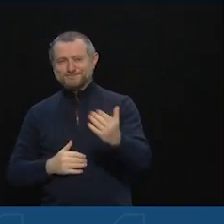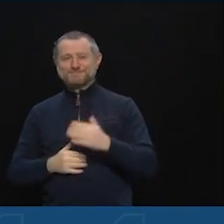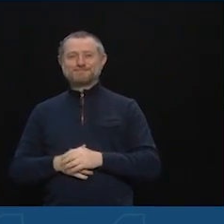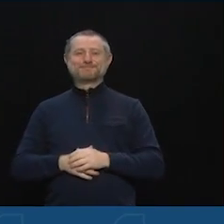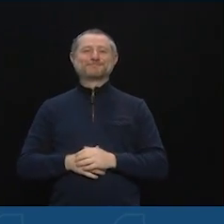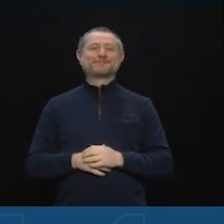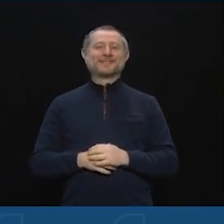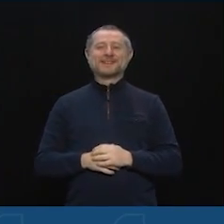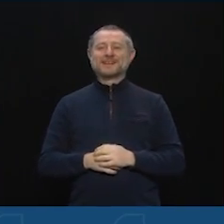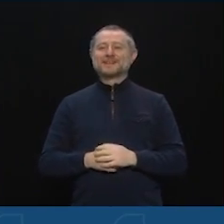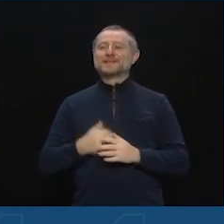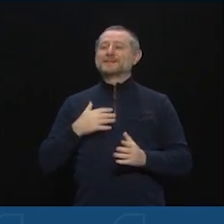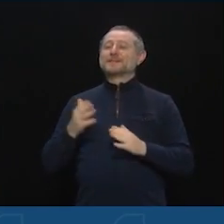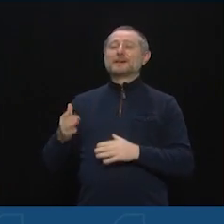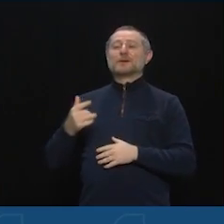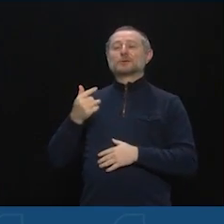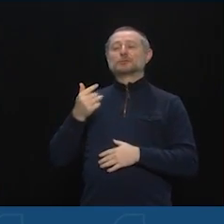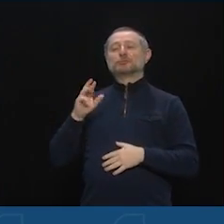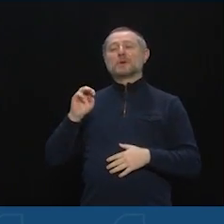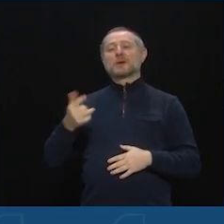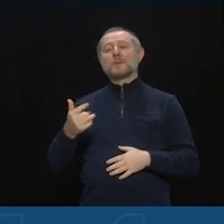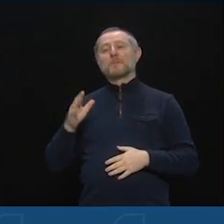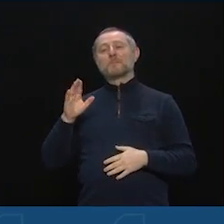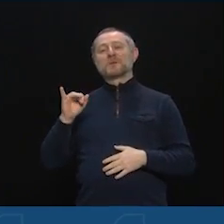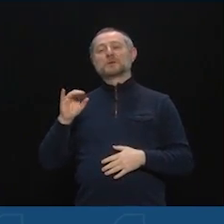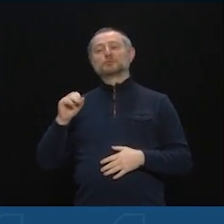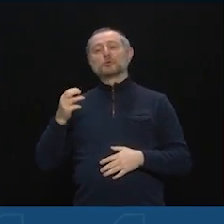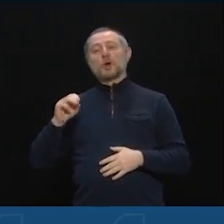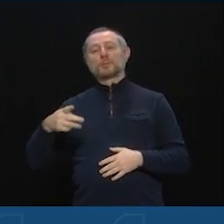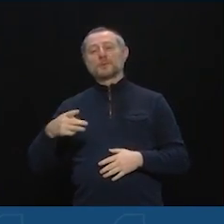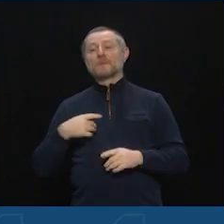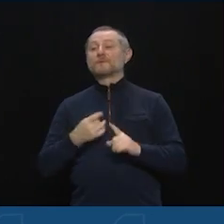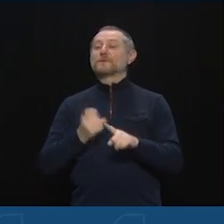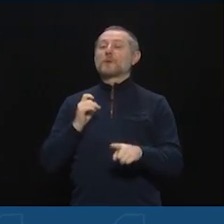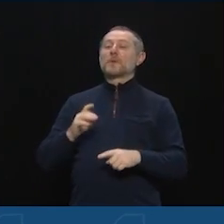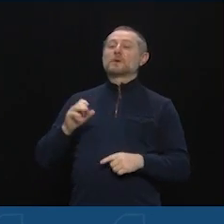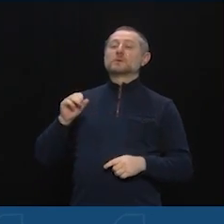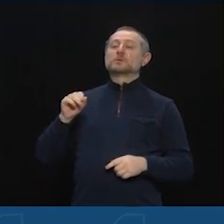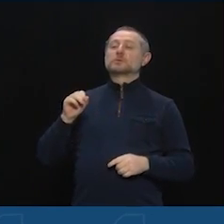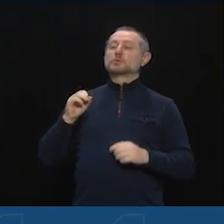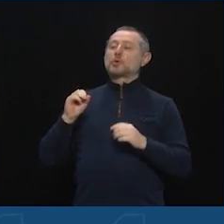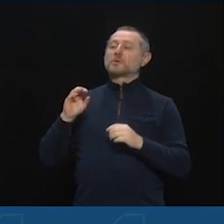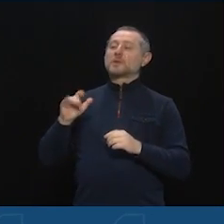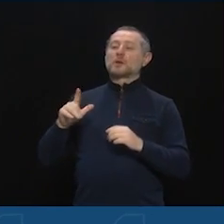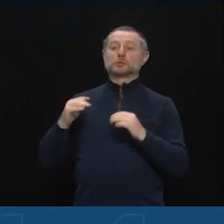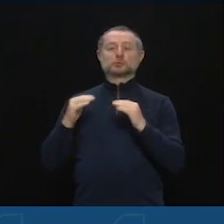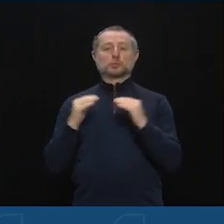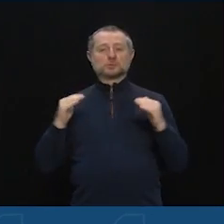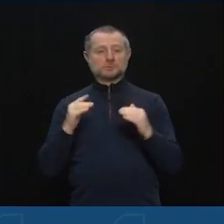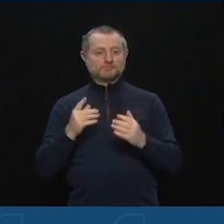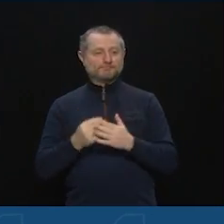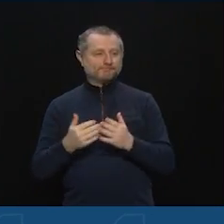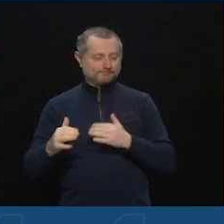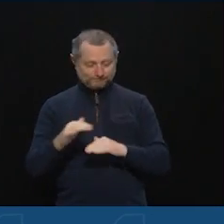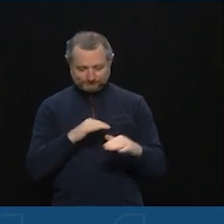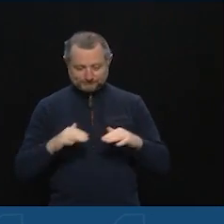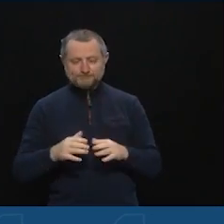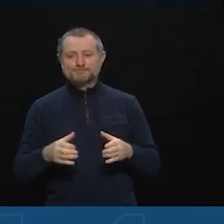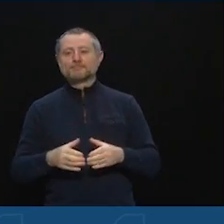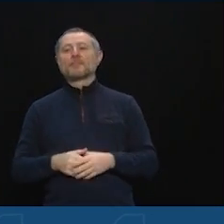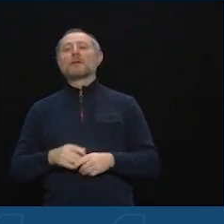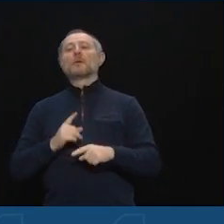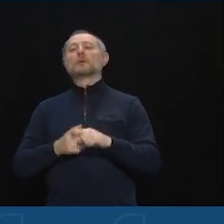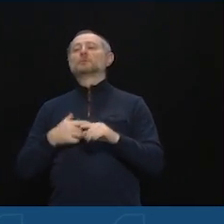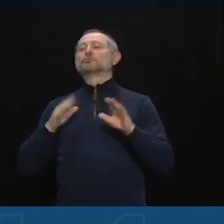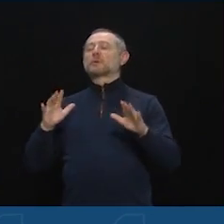And Greg Bishop from the Social Justice Fund, who Angela spoke a little bit about, and really great to have you present